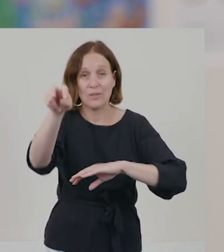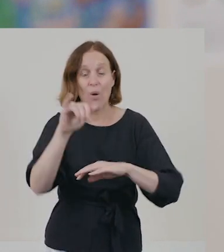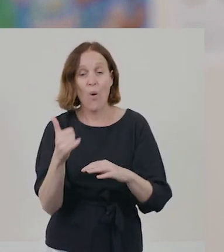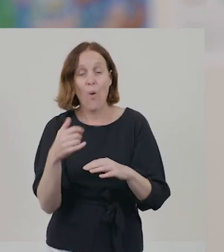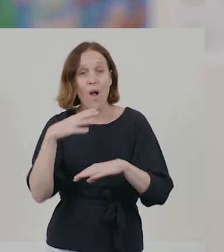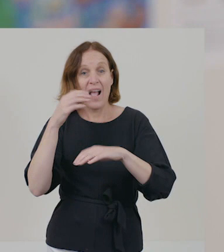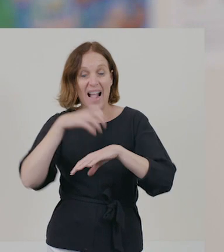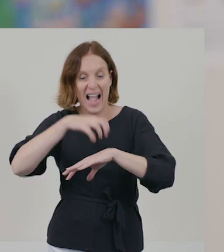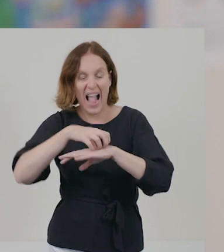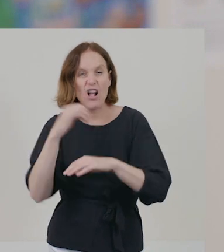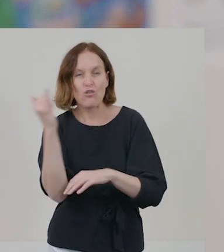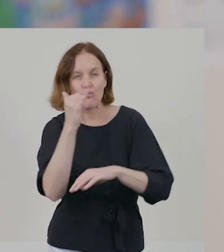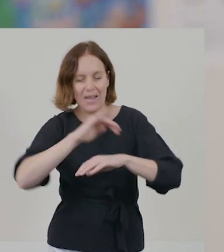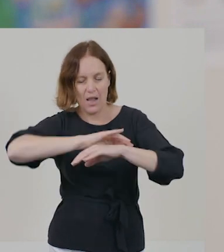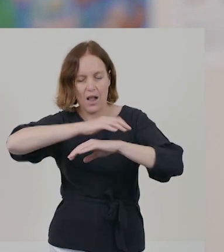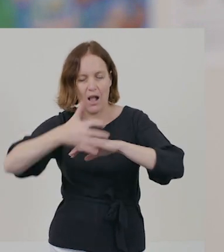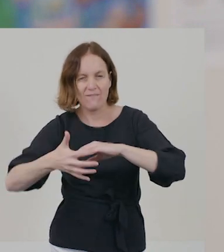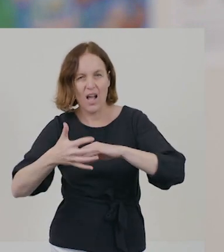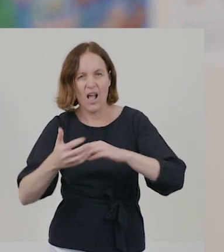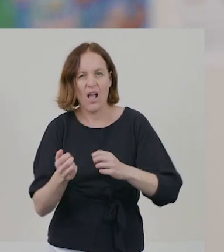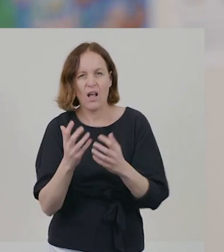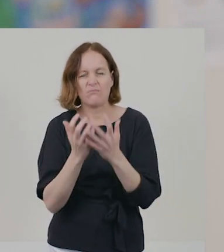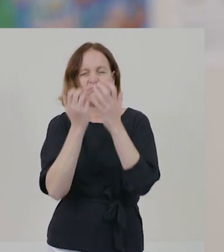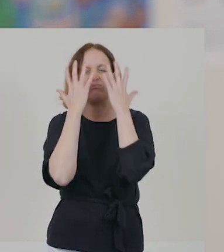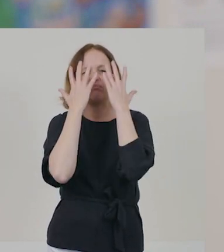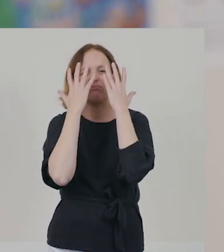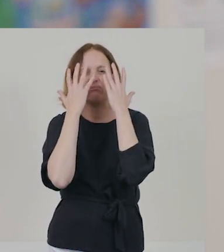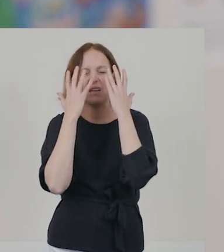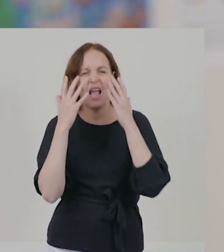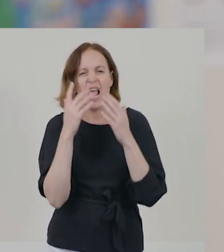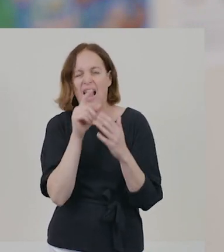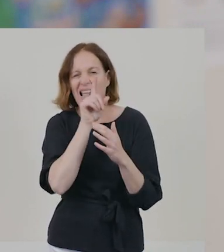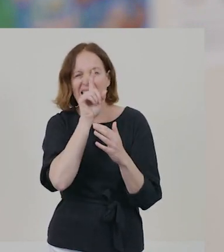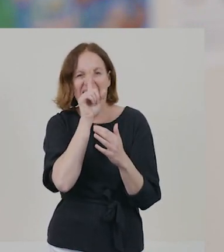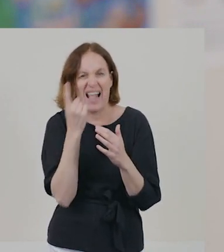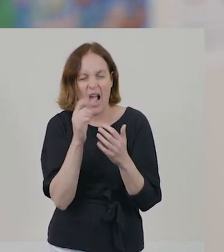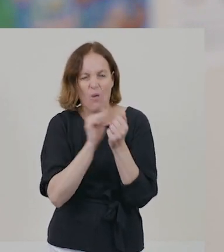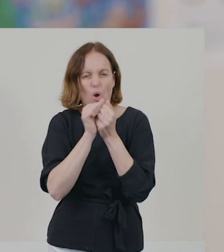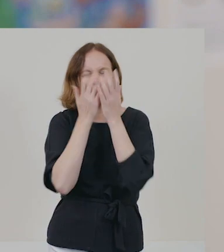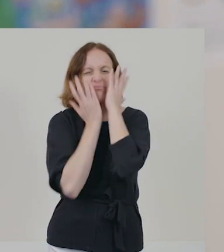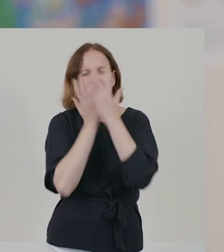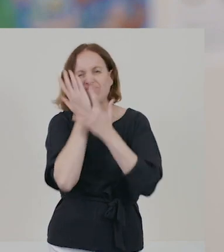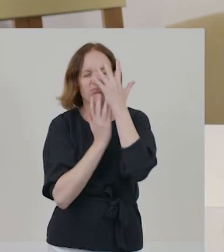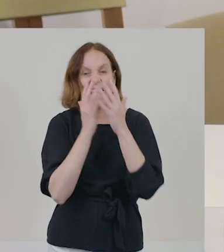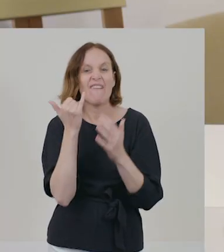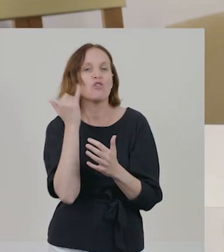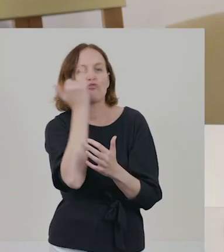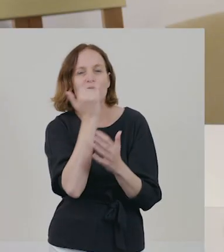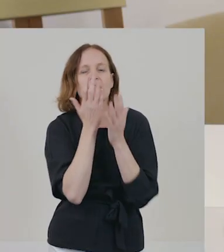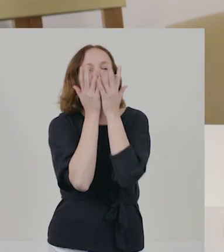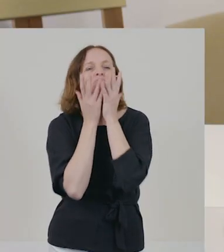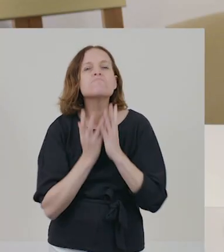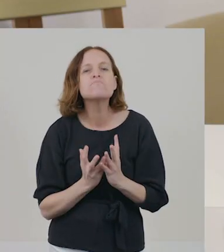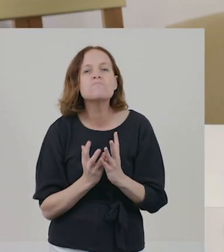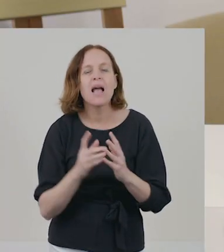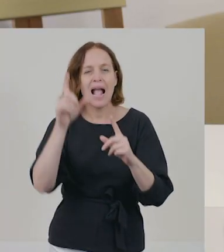food colouring won't wash out for weeks, and now the school photo shows a great big giant green beard on their chin, and now they have a